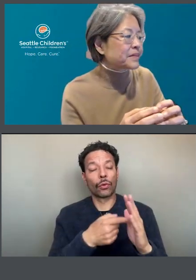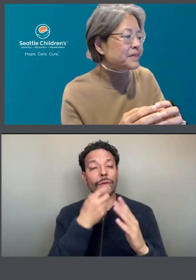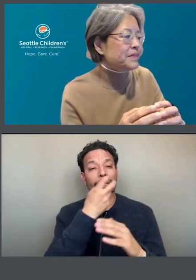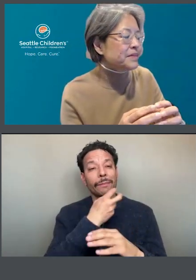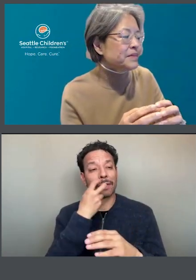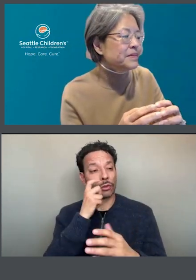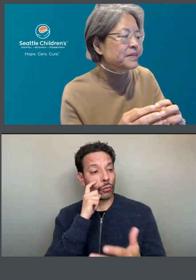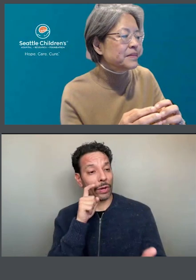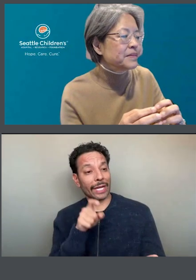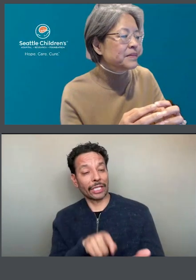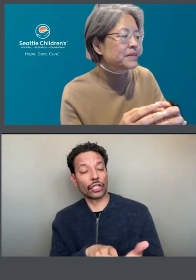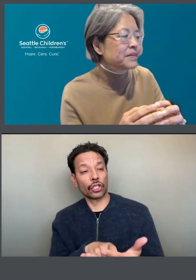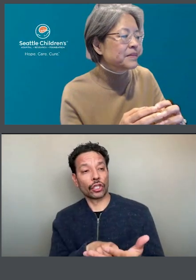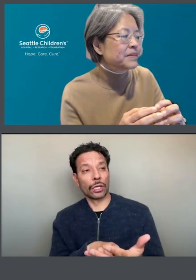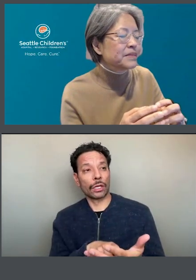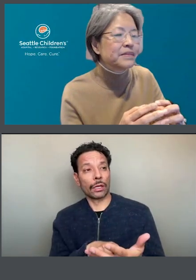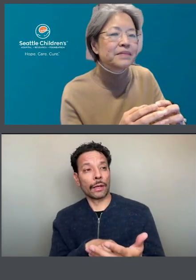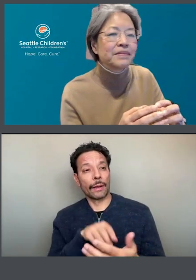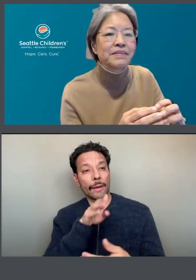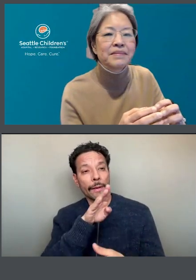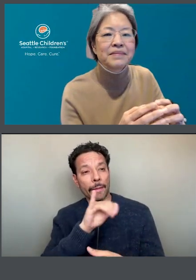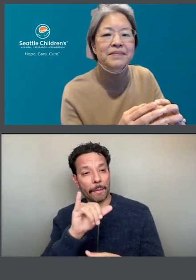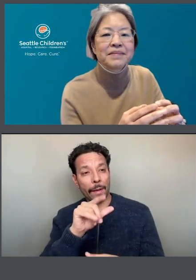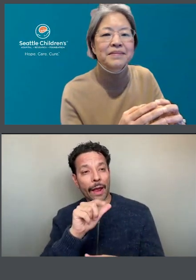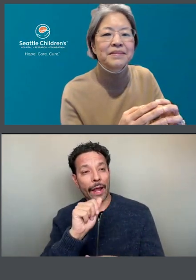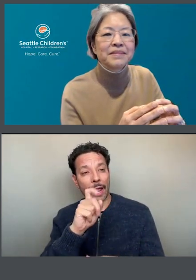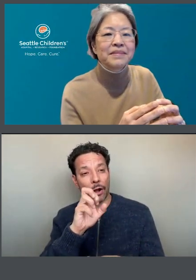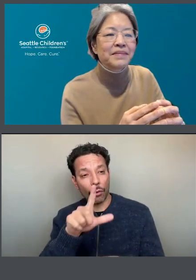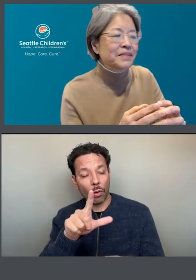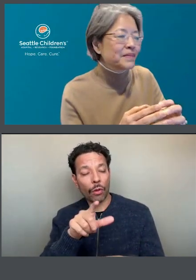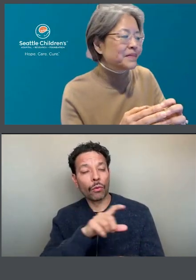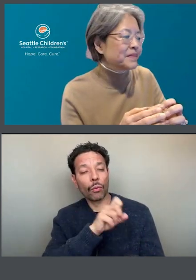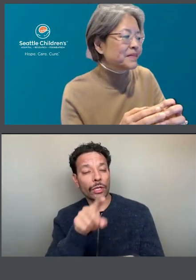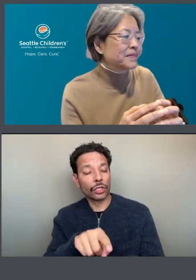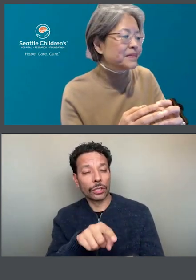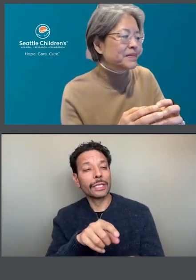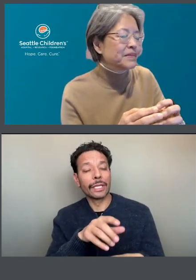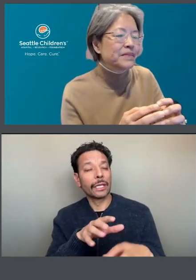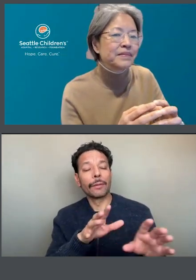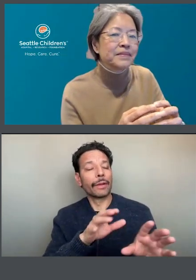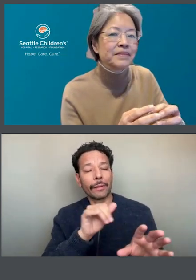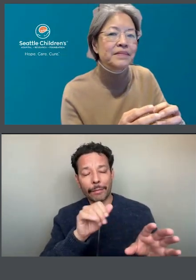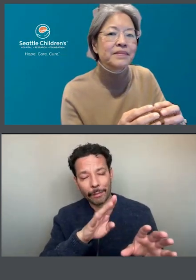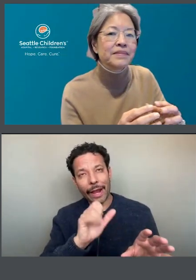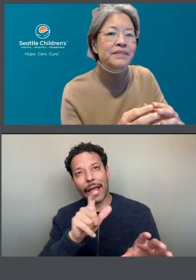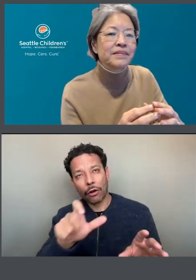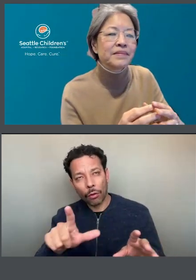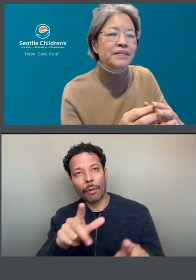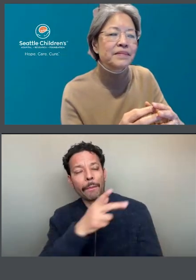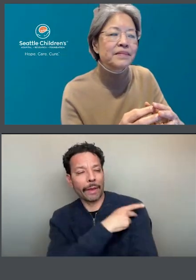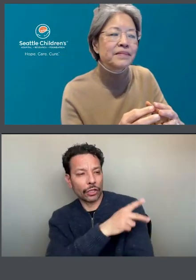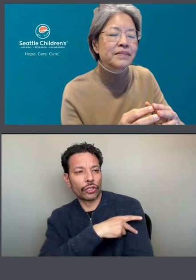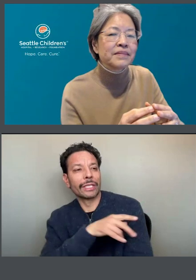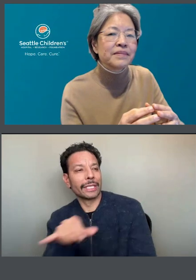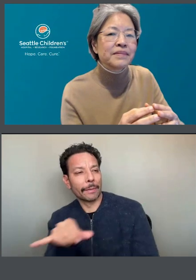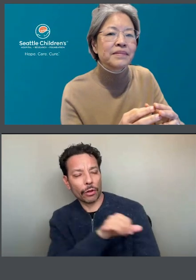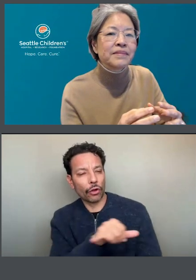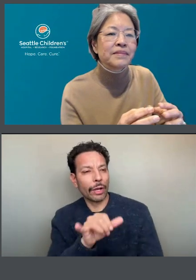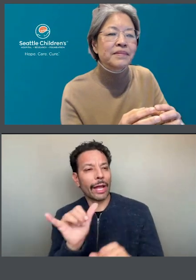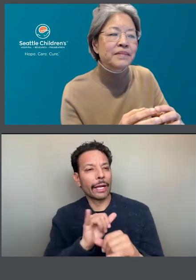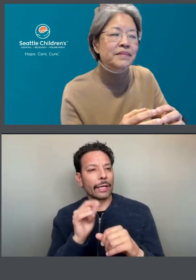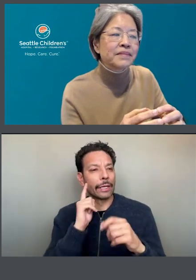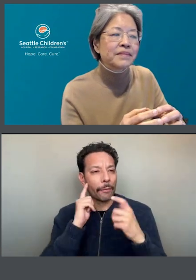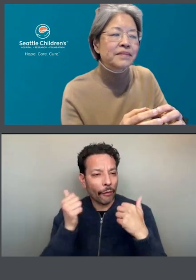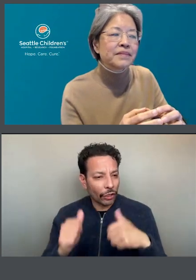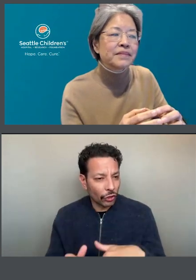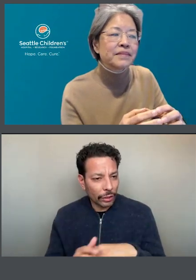recognition in bilateral patients are similar in terms of length of deprivation